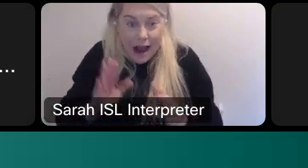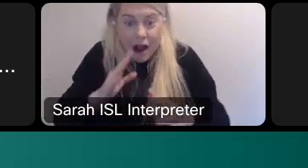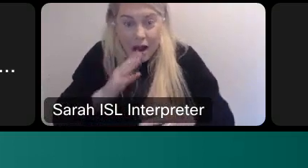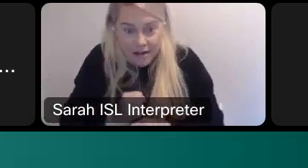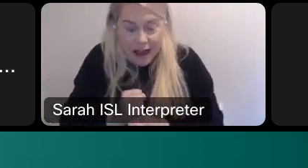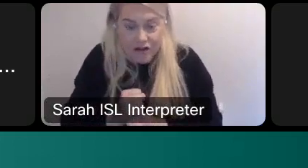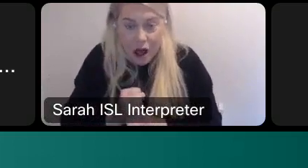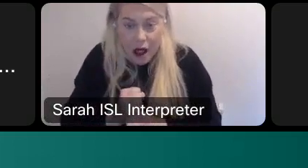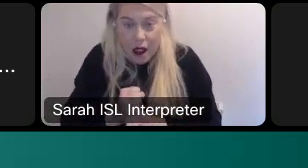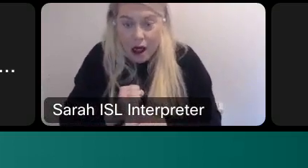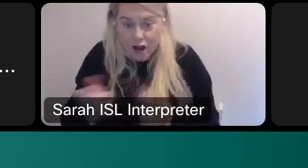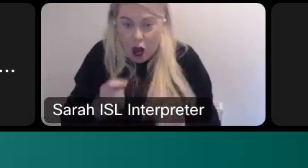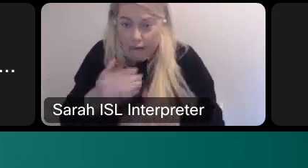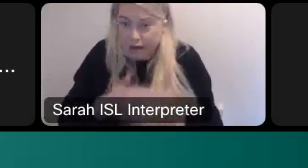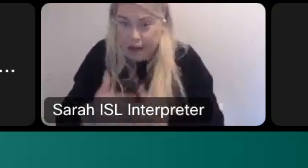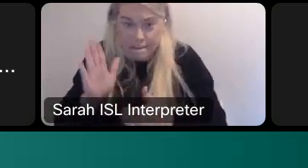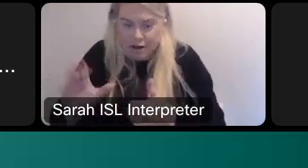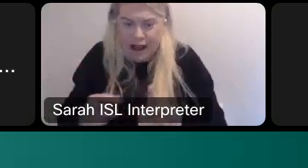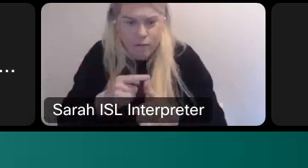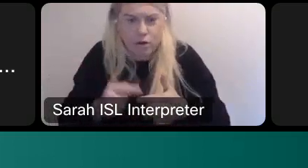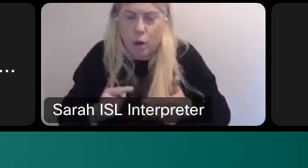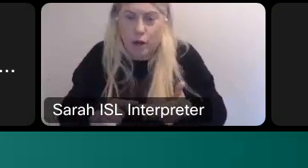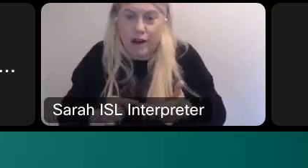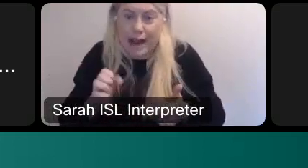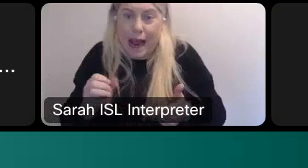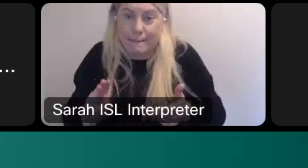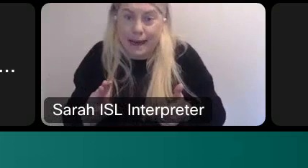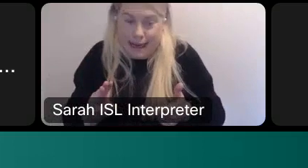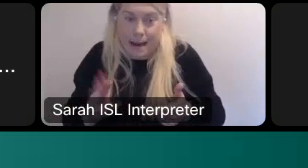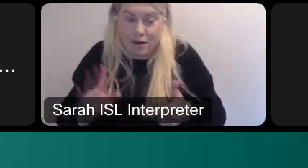you have those things in place. And that's